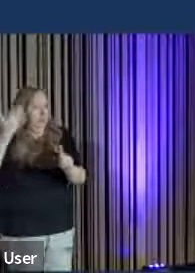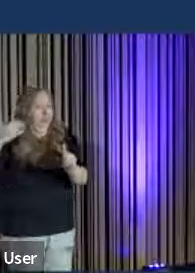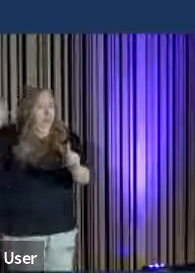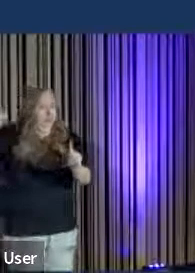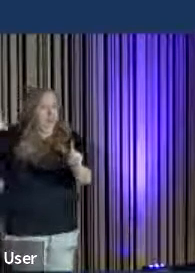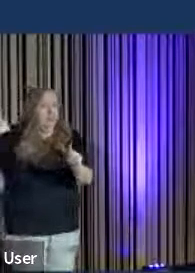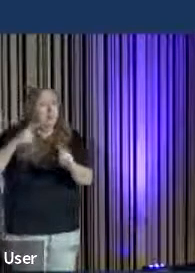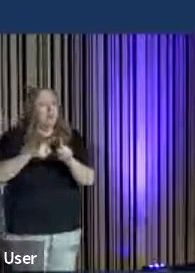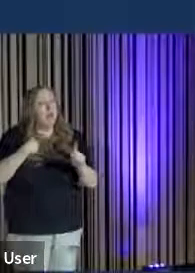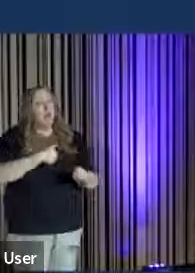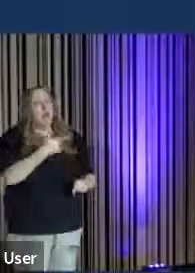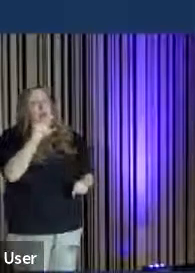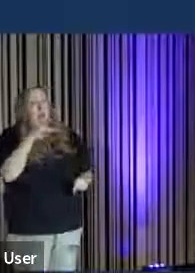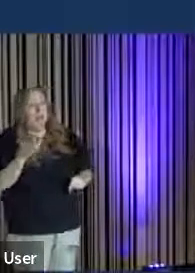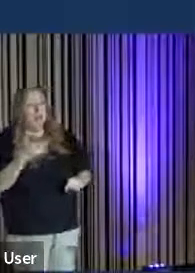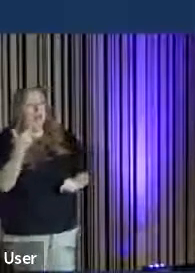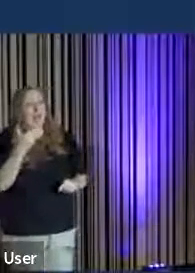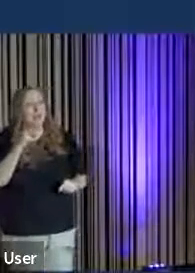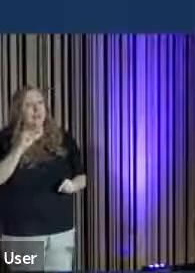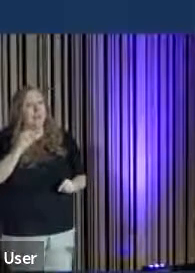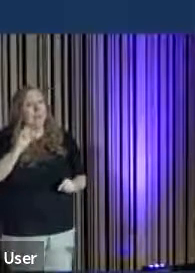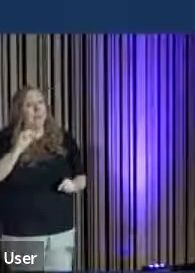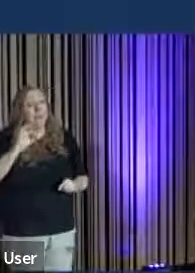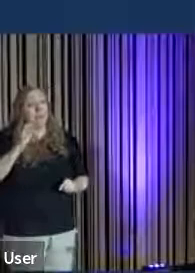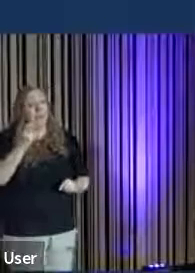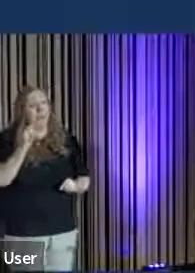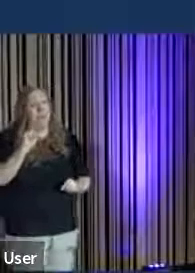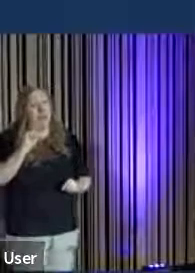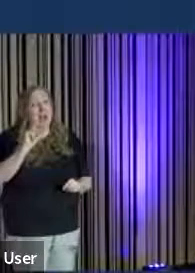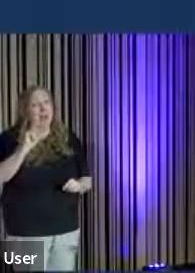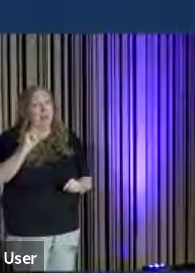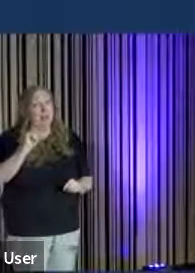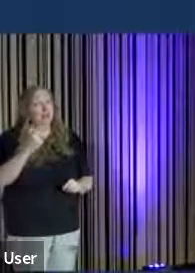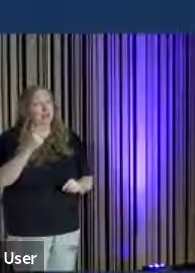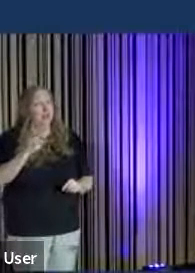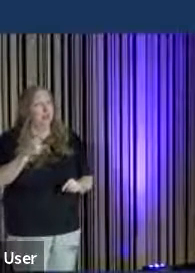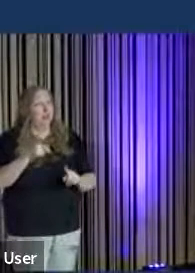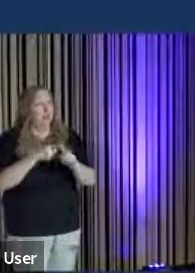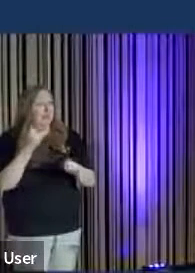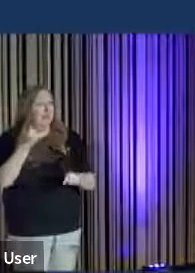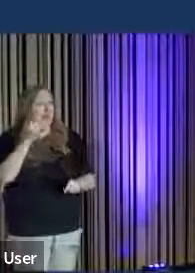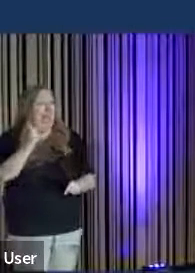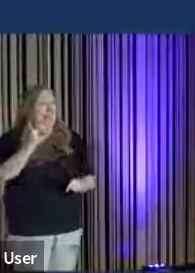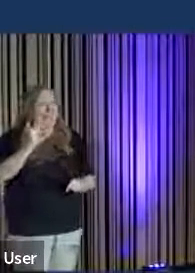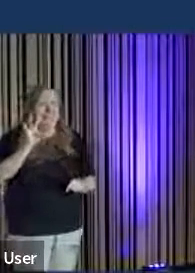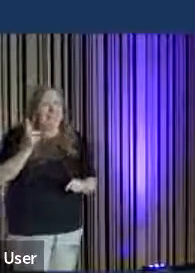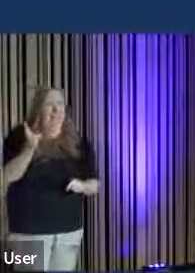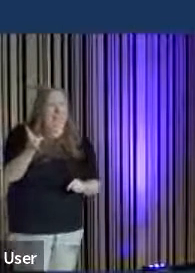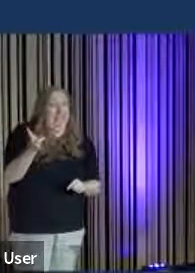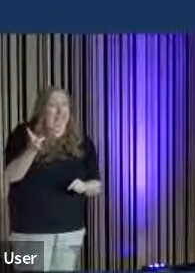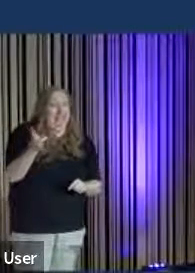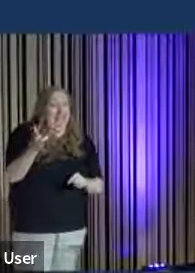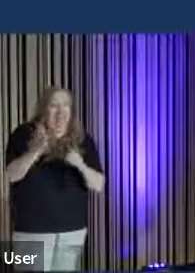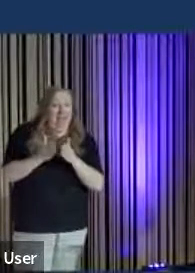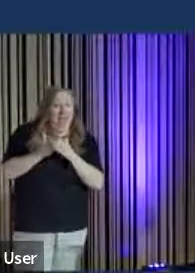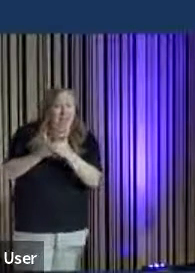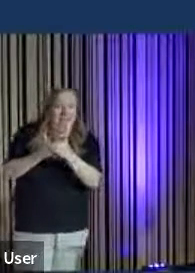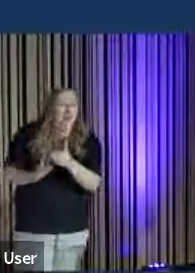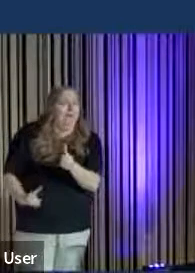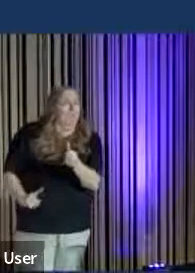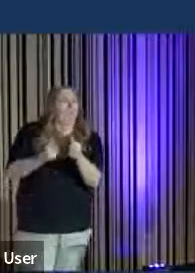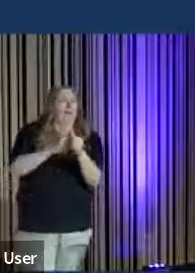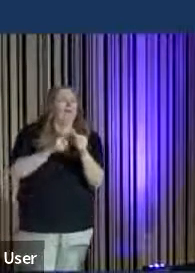set of samples from the HMS Challenger expedition from the 1870s. This is considered to be the first